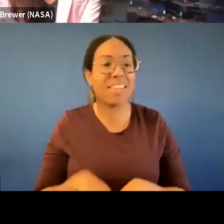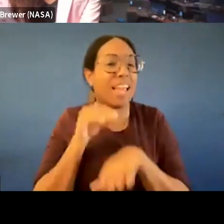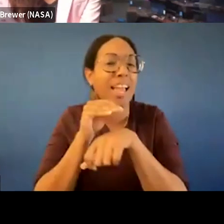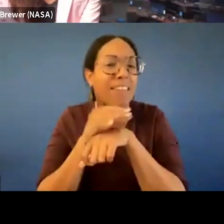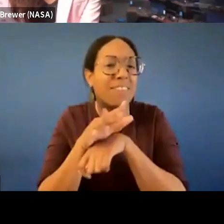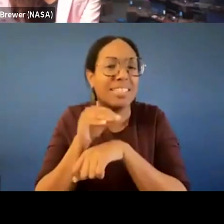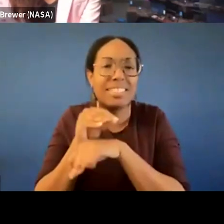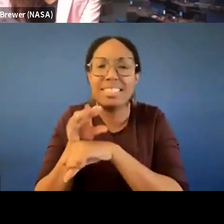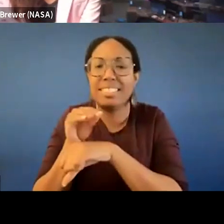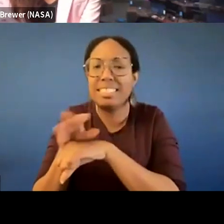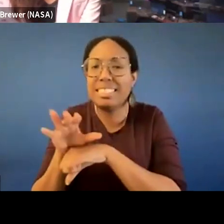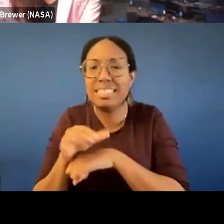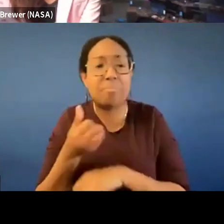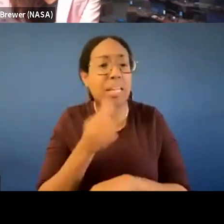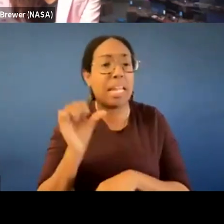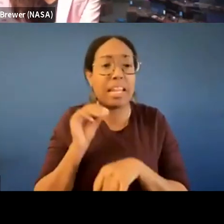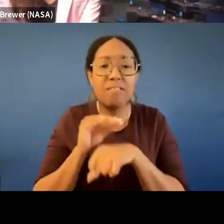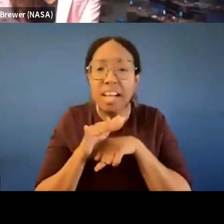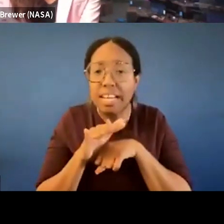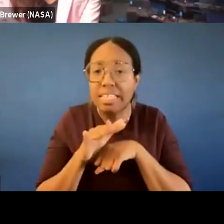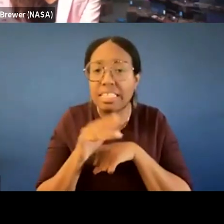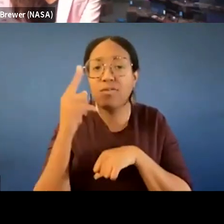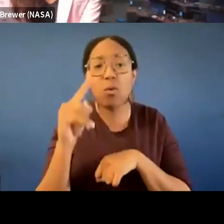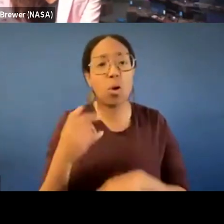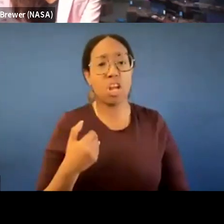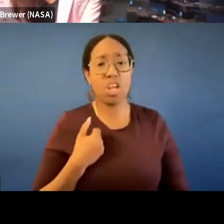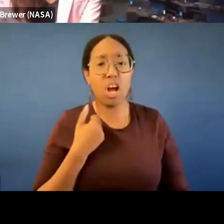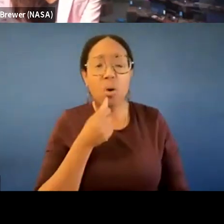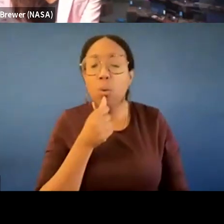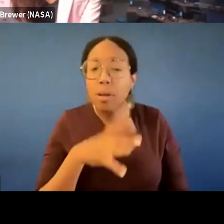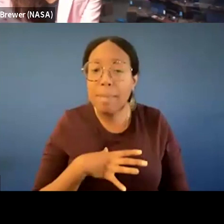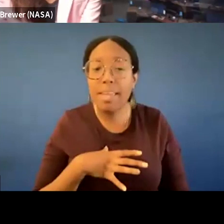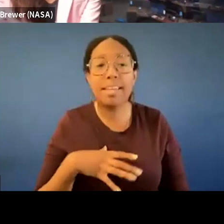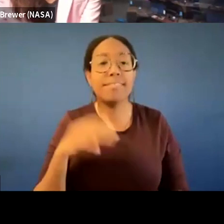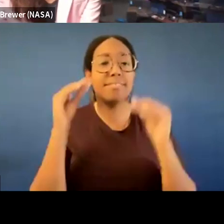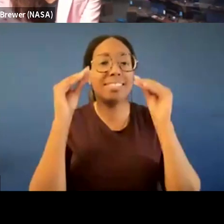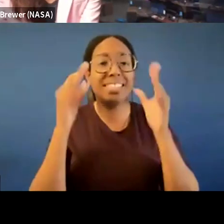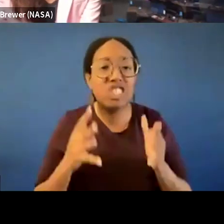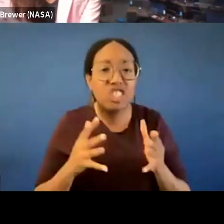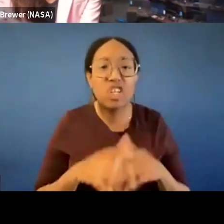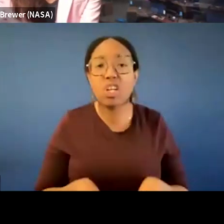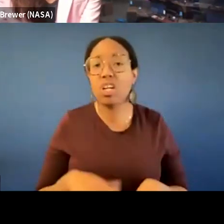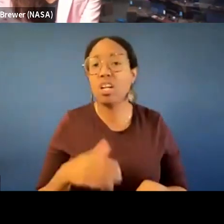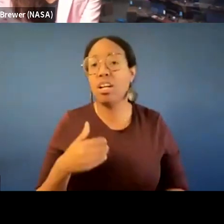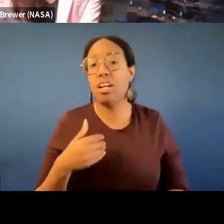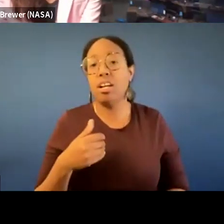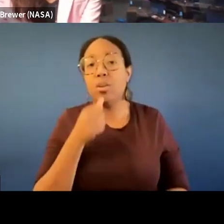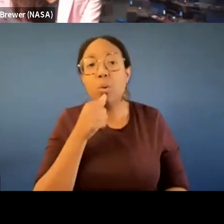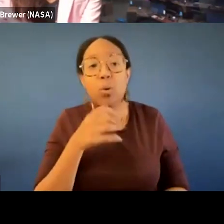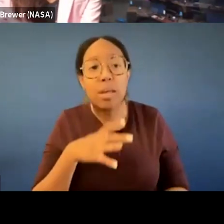to young women, to teachers, parents, to inspire girls to